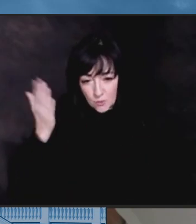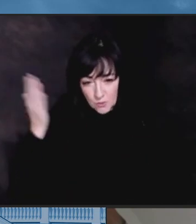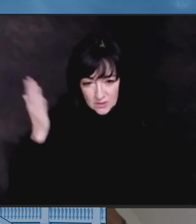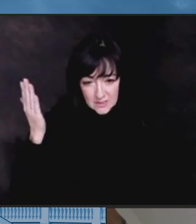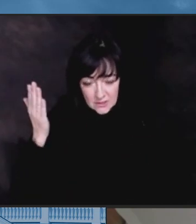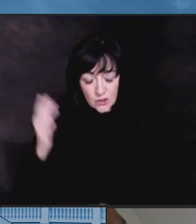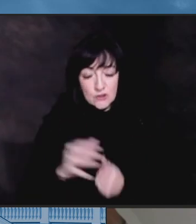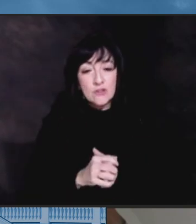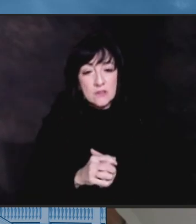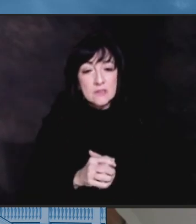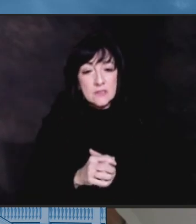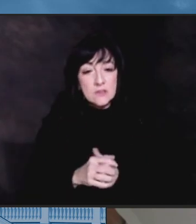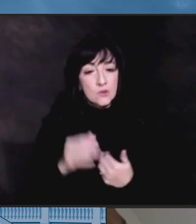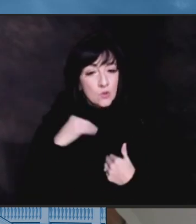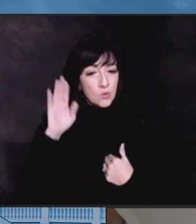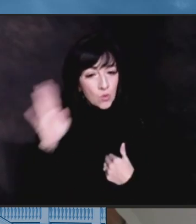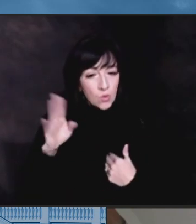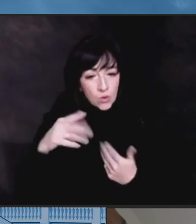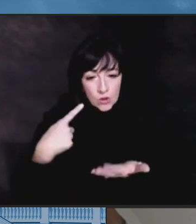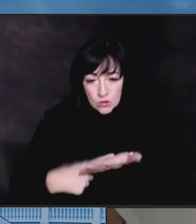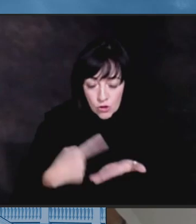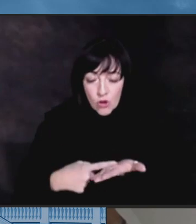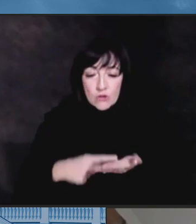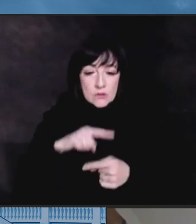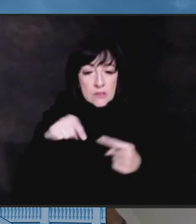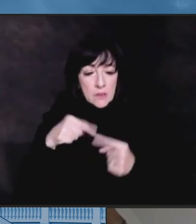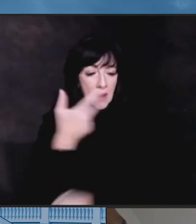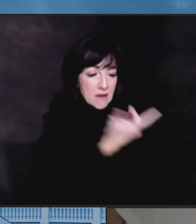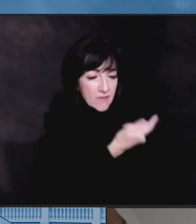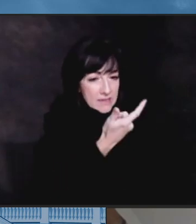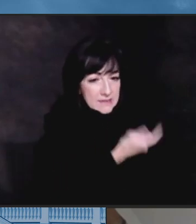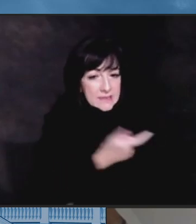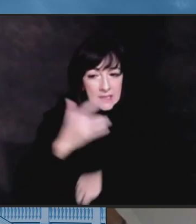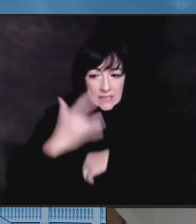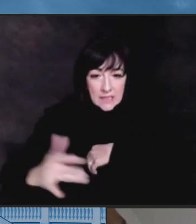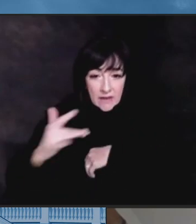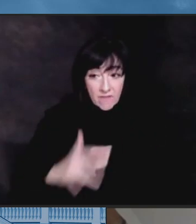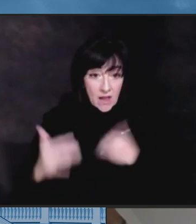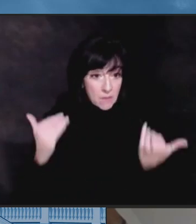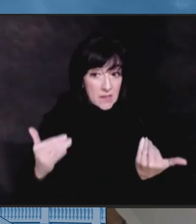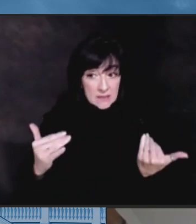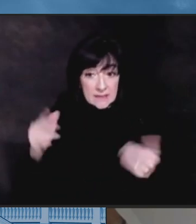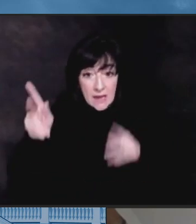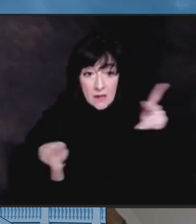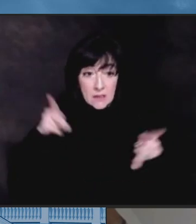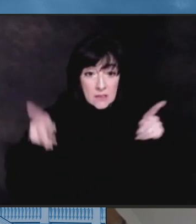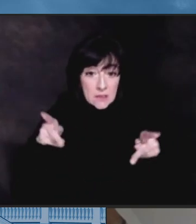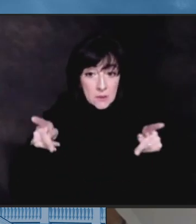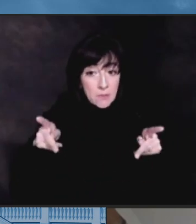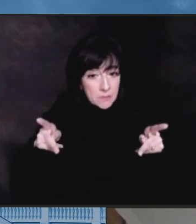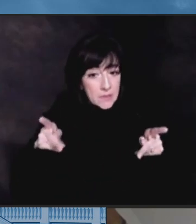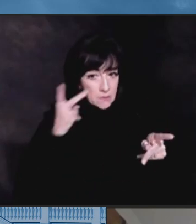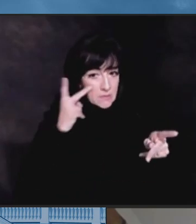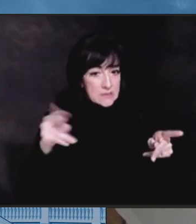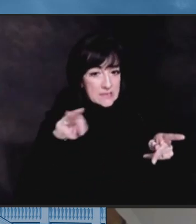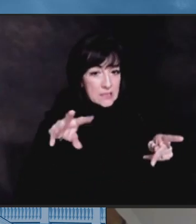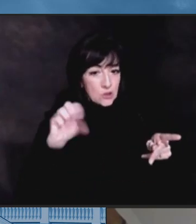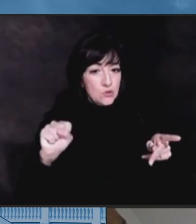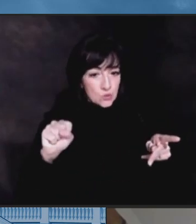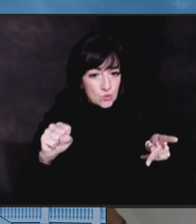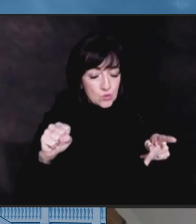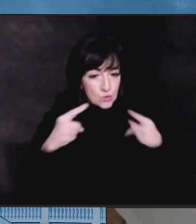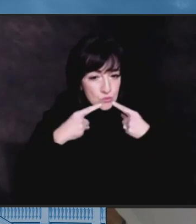be talking more about vaccines, the availability of vaccines. You've heard it on the national news, the availability of